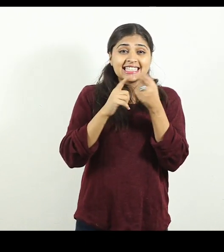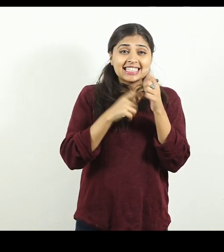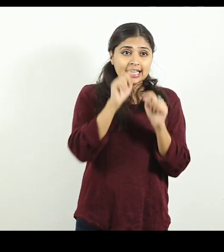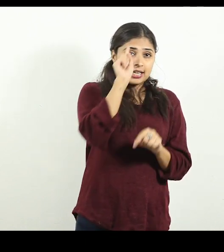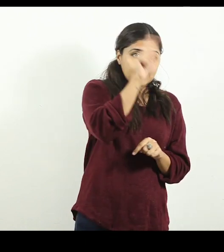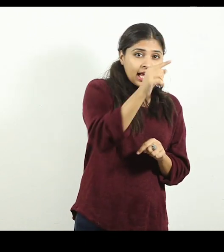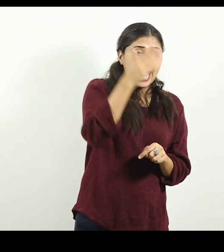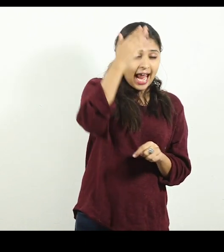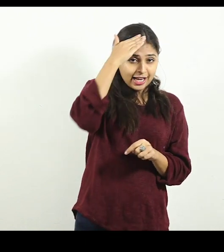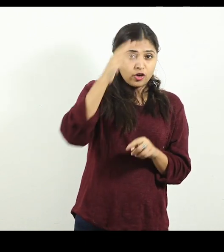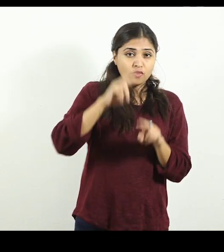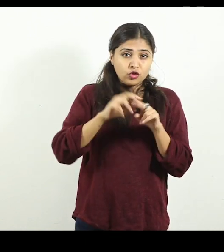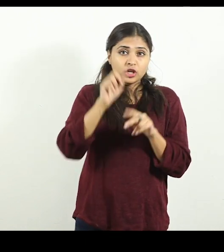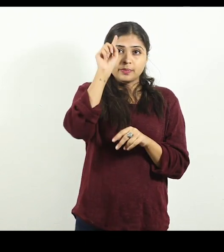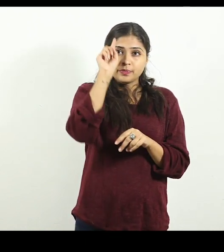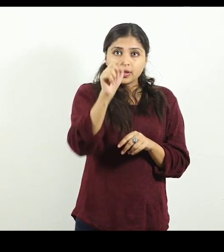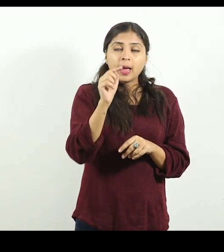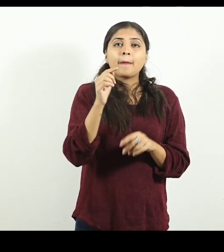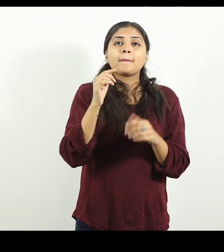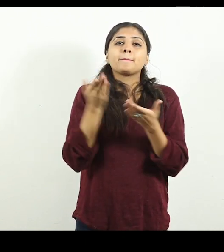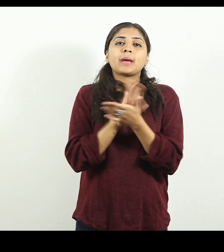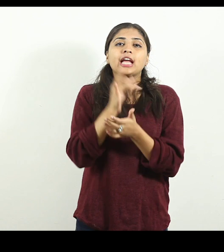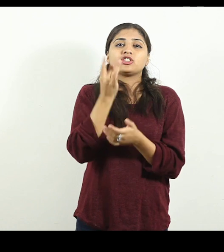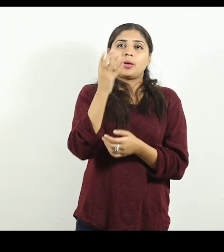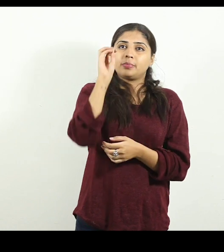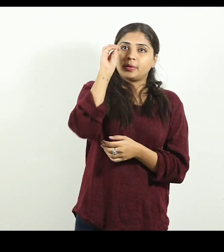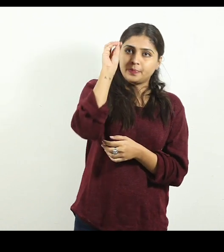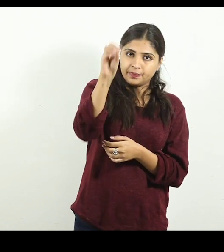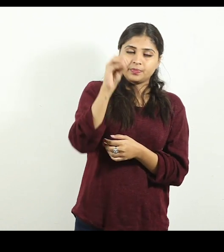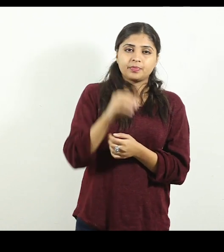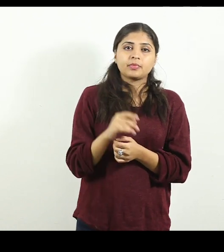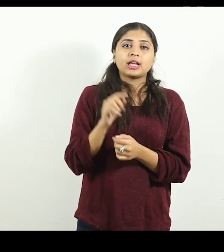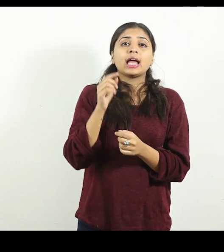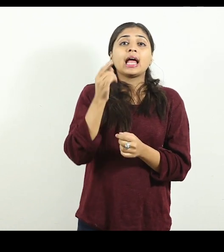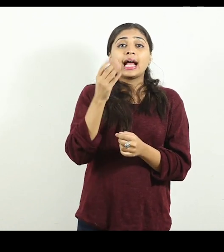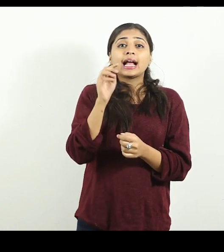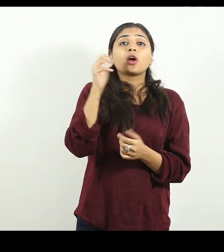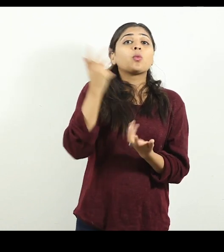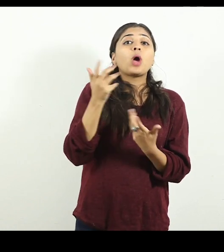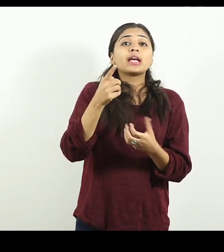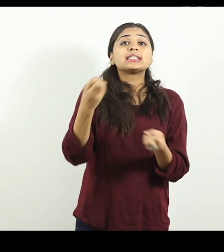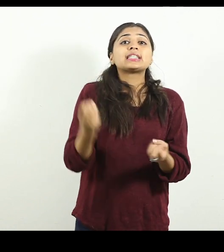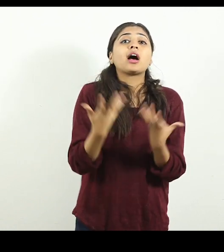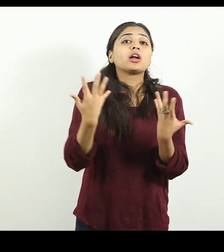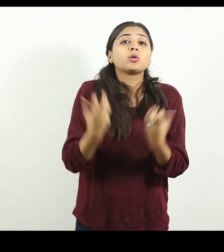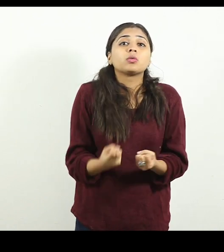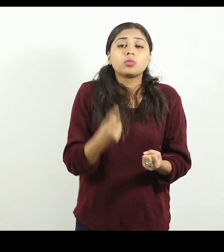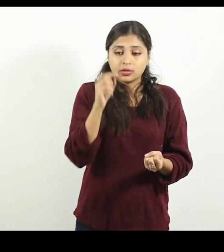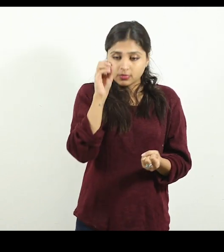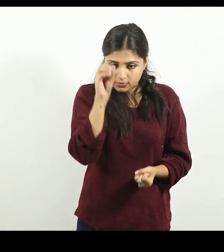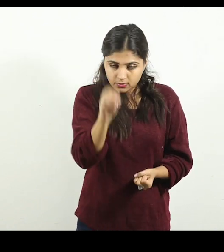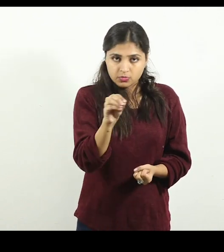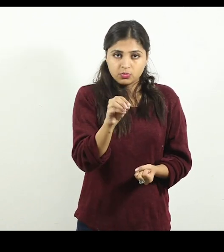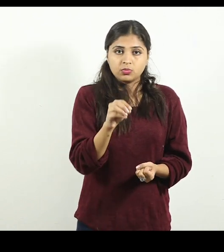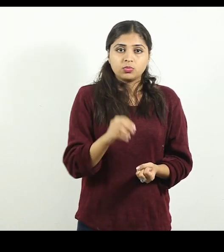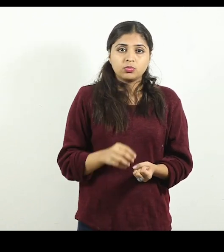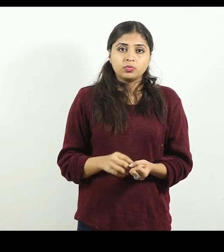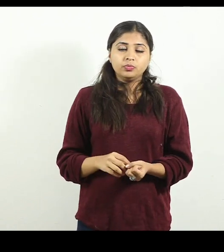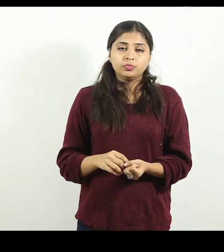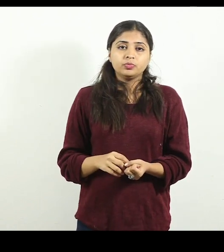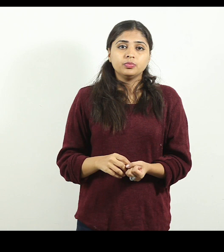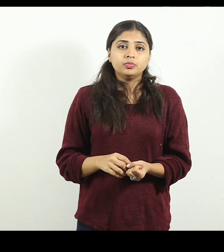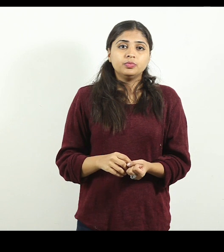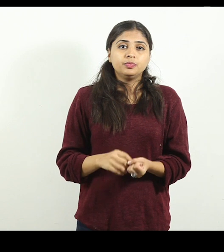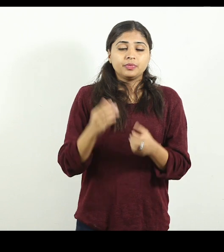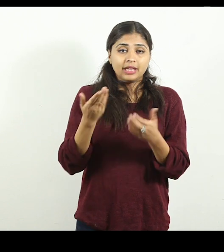On the Insert tab in the Header and Footer group, click Page Number. Click the page number location that you want. In the gallery,